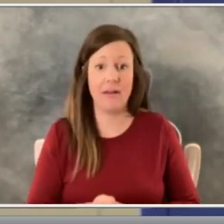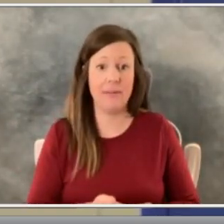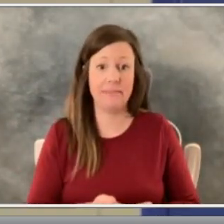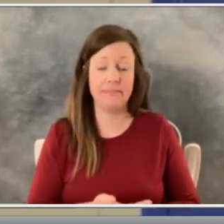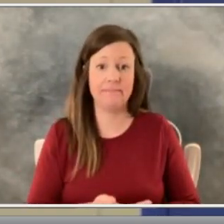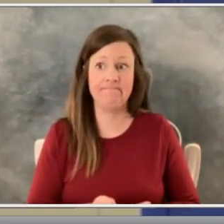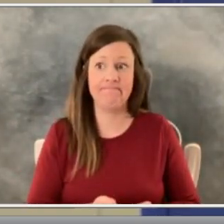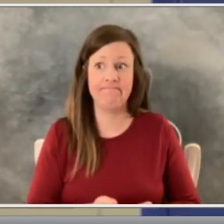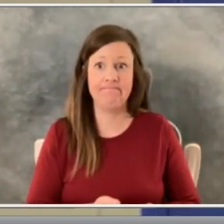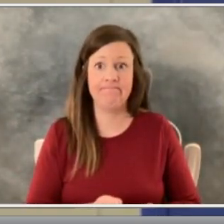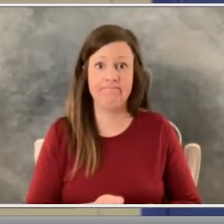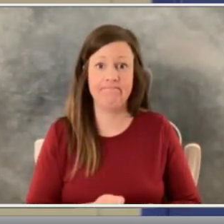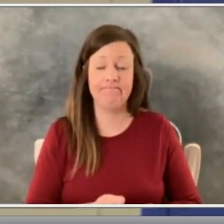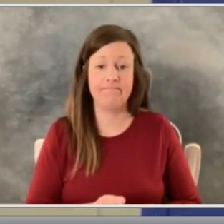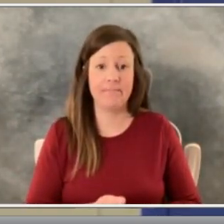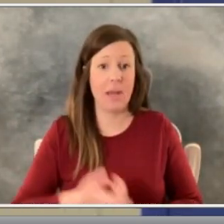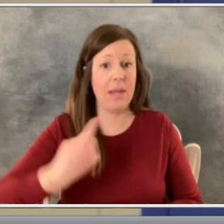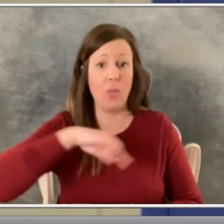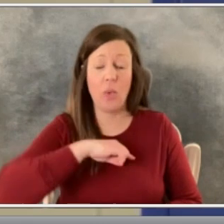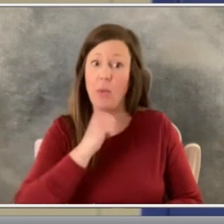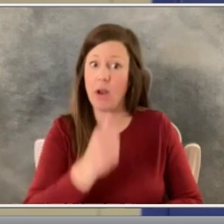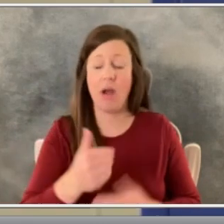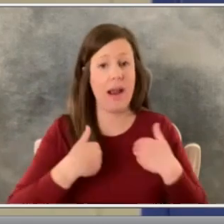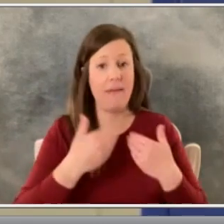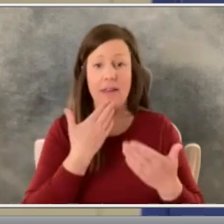We were not having a good relationship.